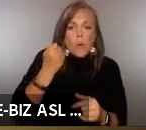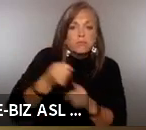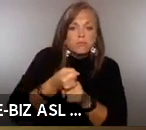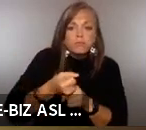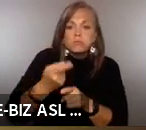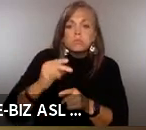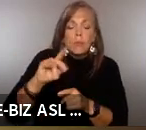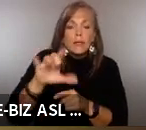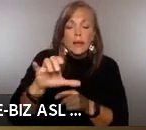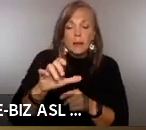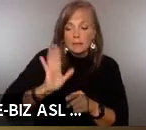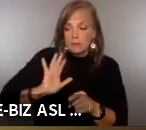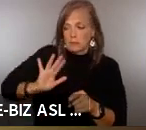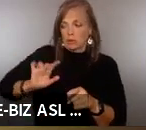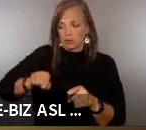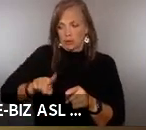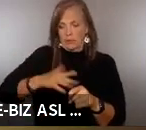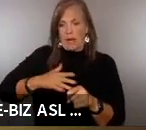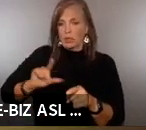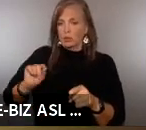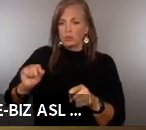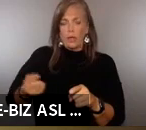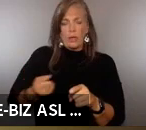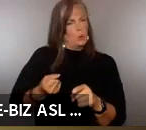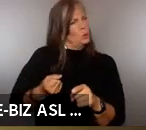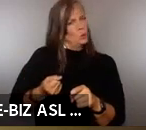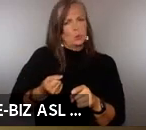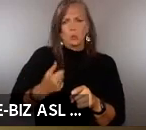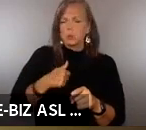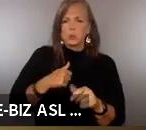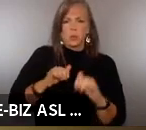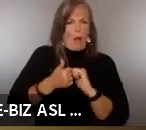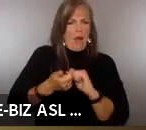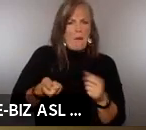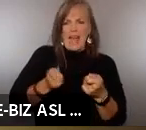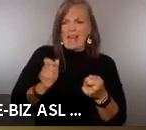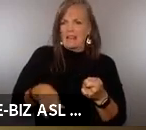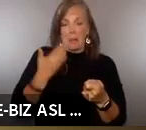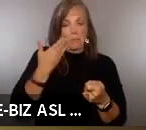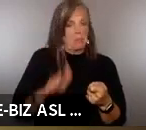Going back to that generational difference, Dean, that you're interested in,